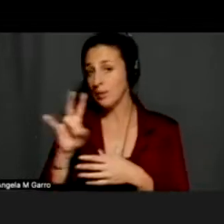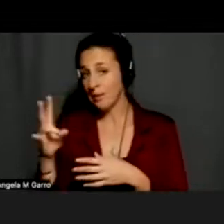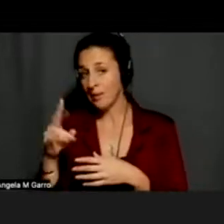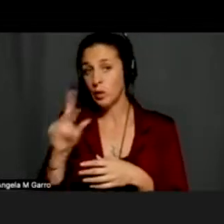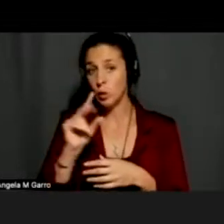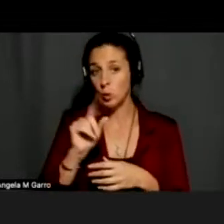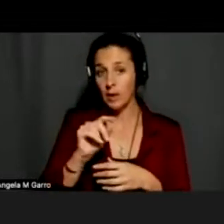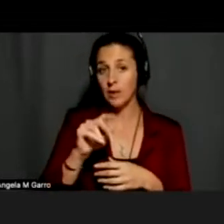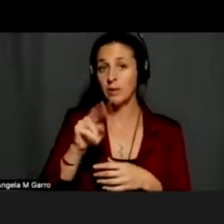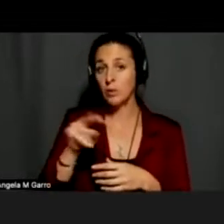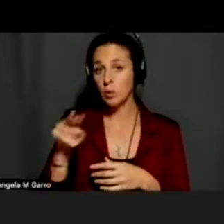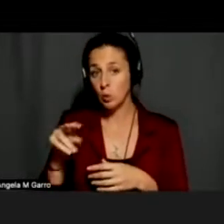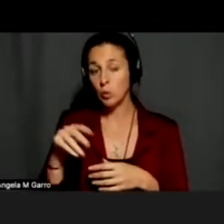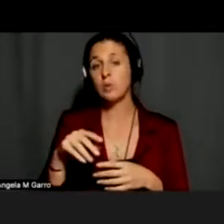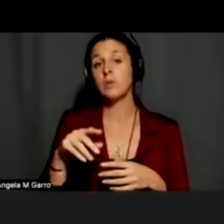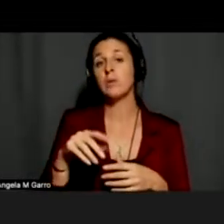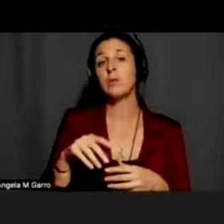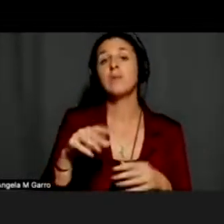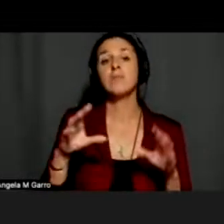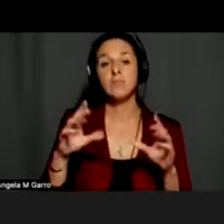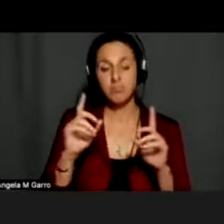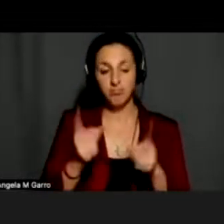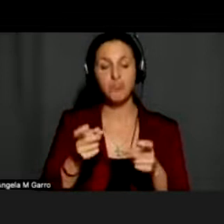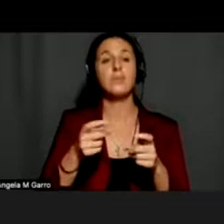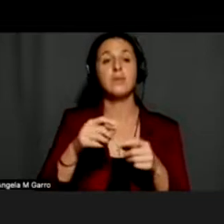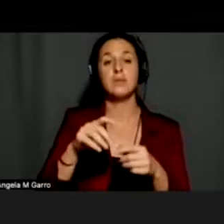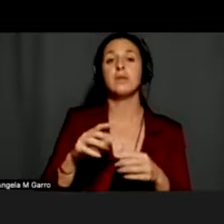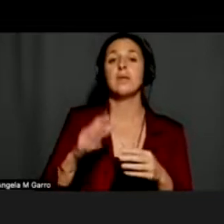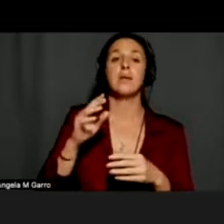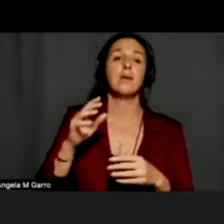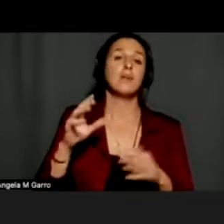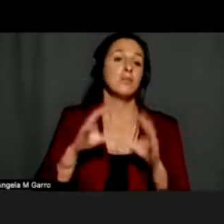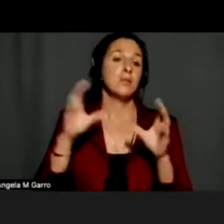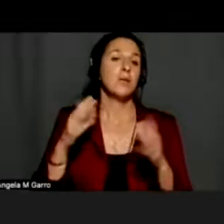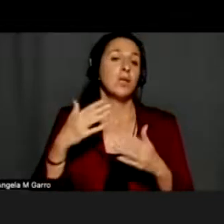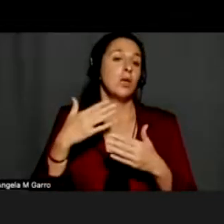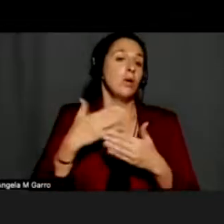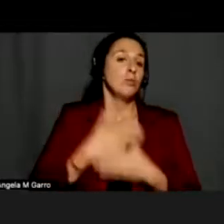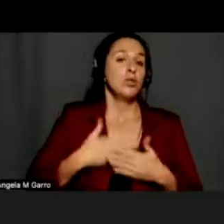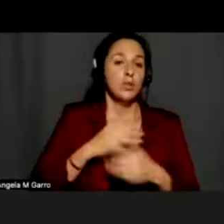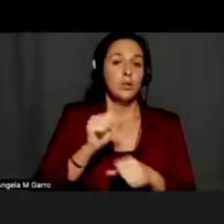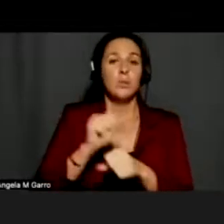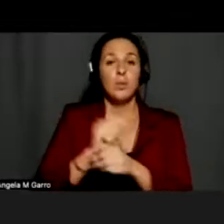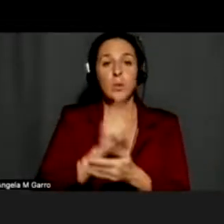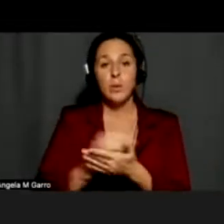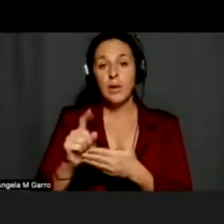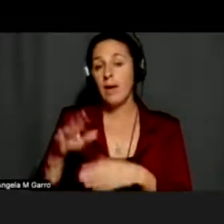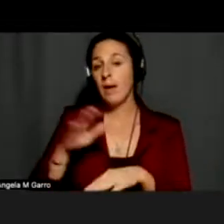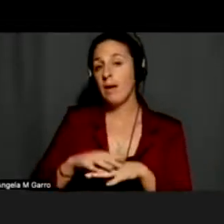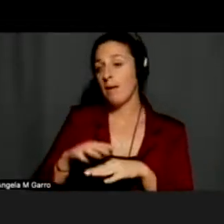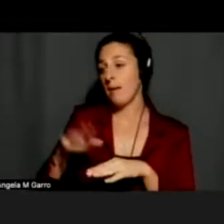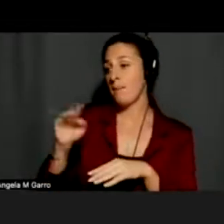been designated as Certificated Employee Appreciation Week, and May 11th, 2022 as Day of the Teacher,